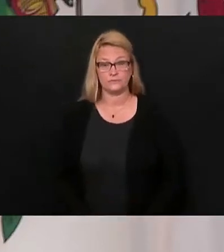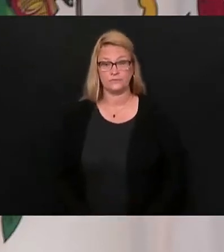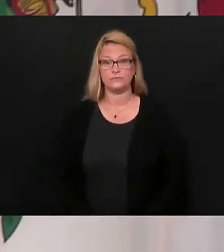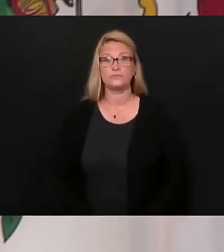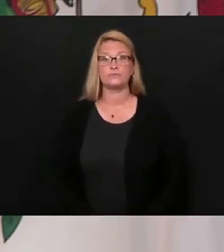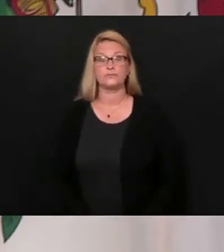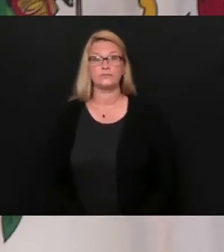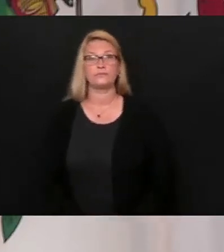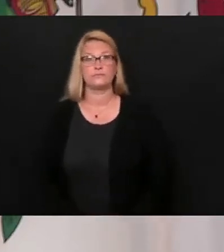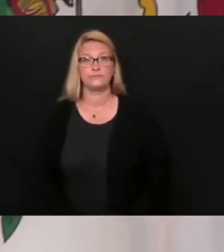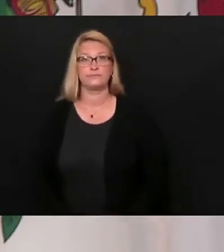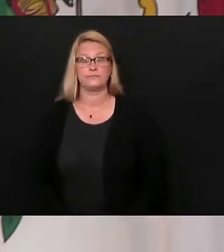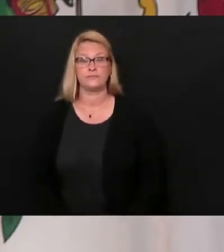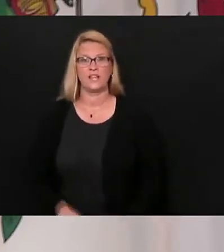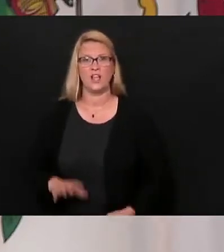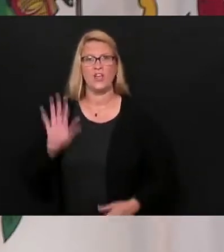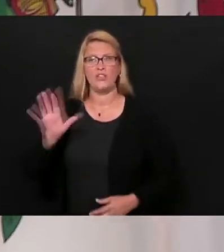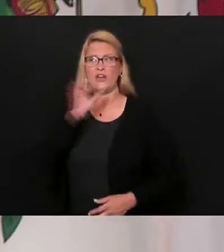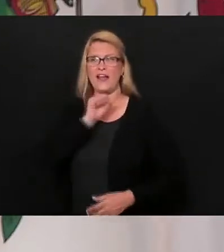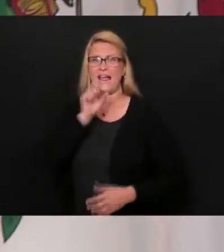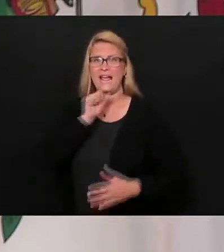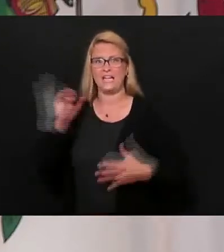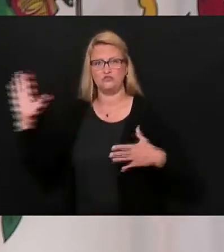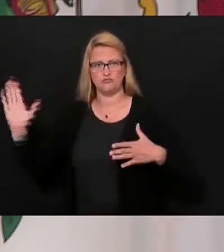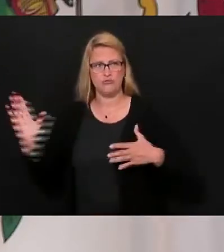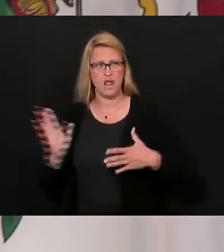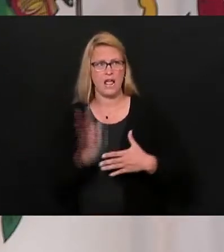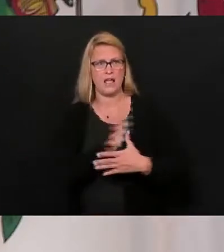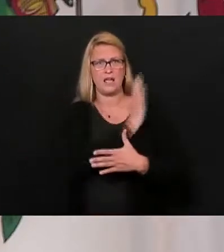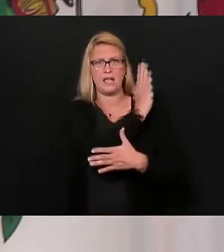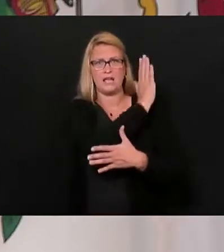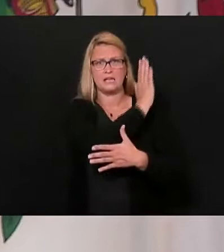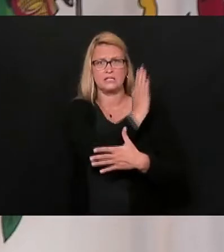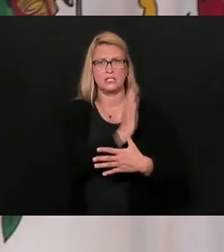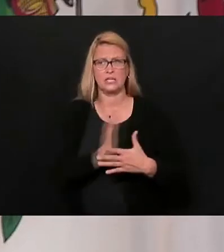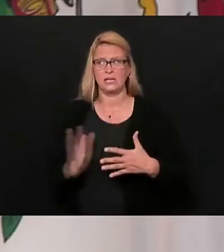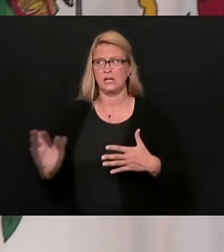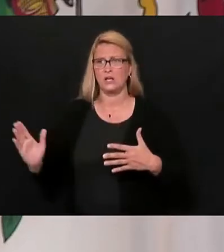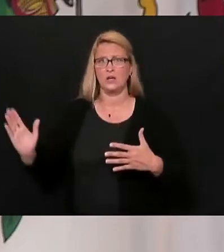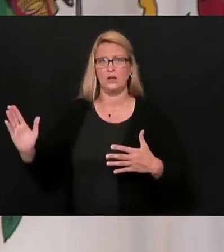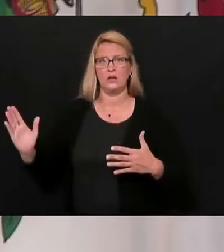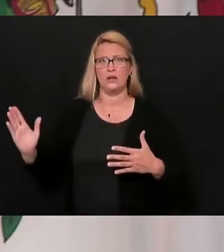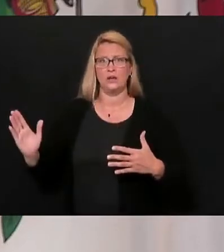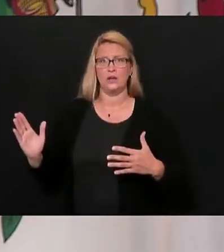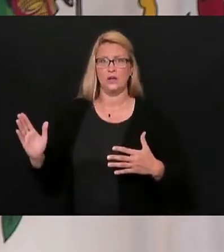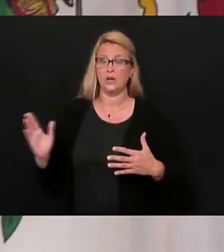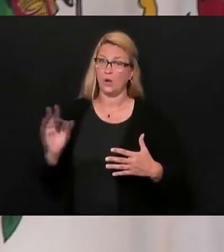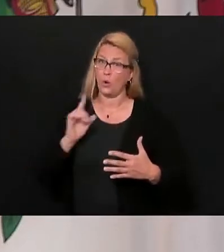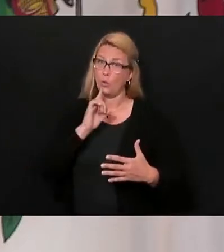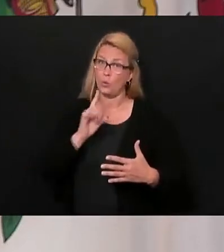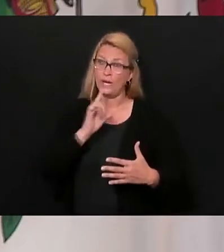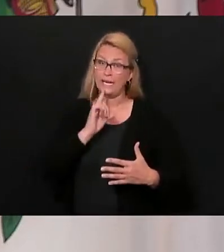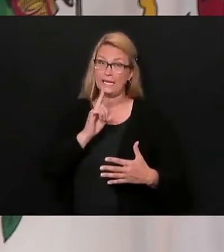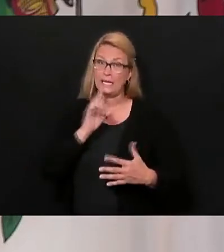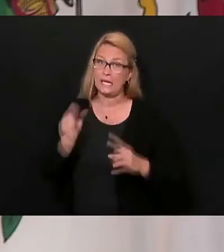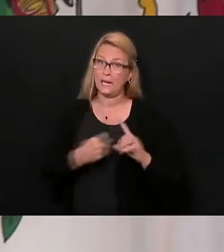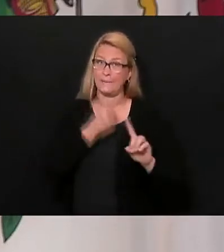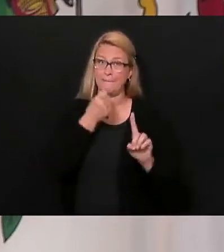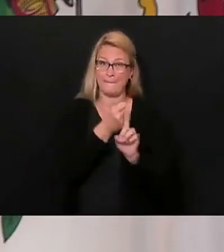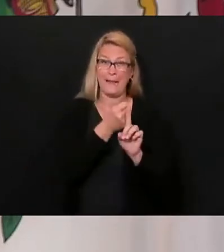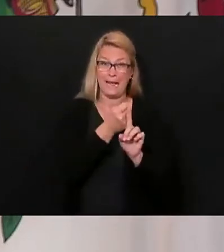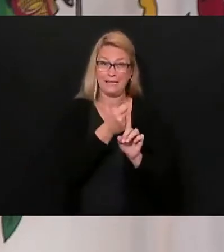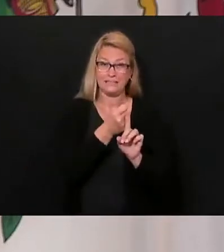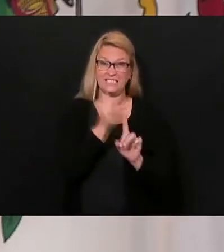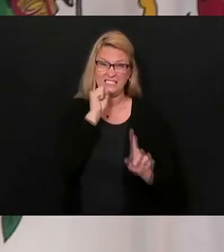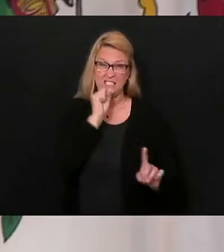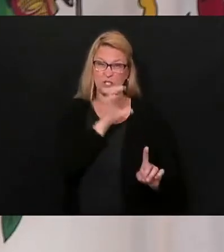All these people range in age. We have absolutely dialed in, no question, that our elderly are the most attacked